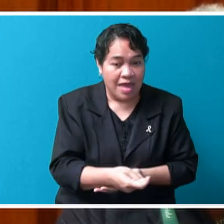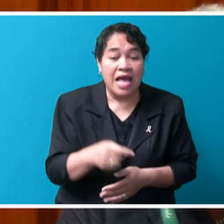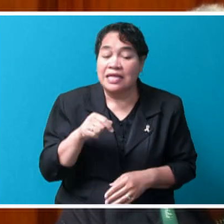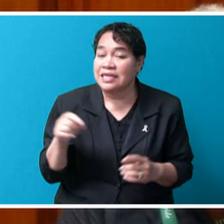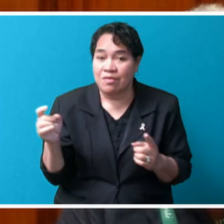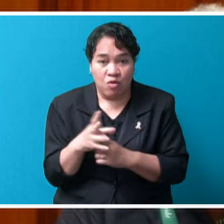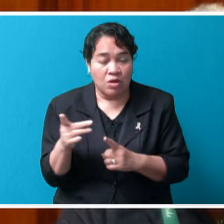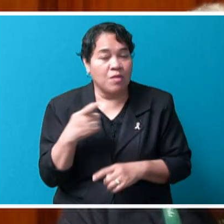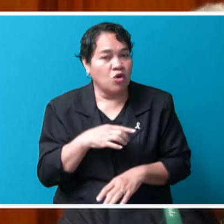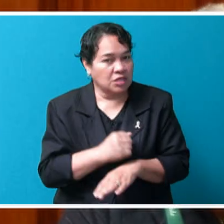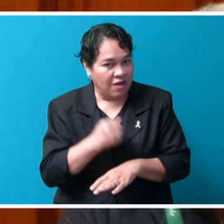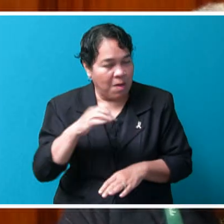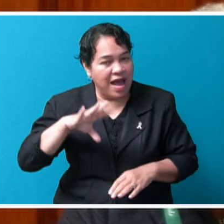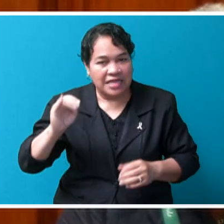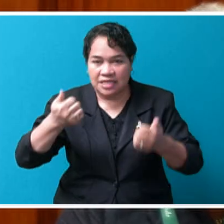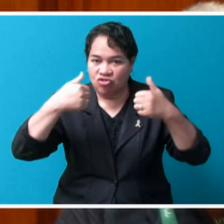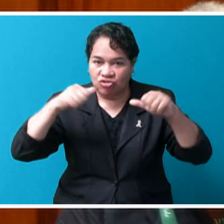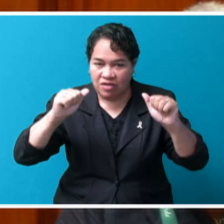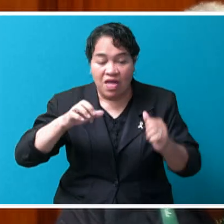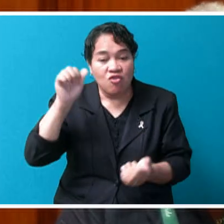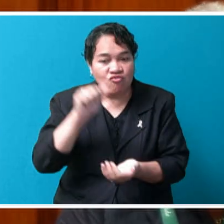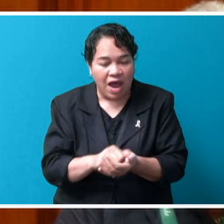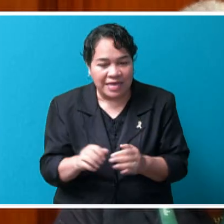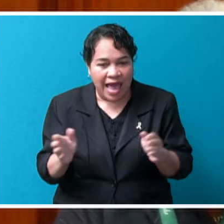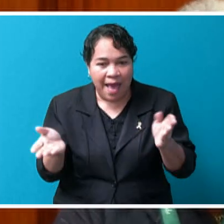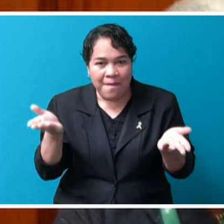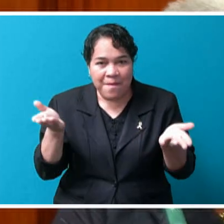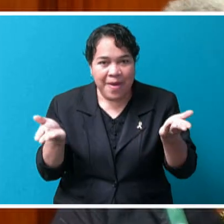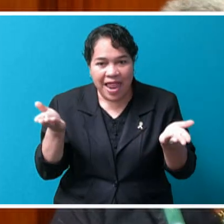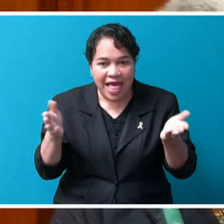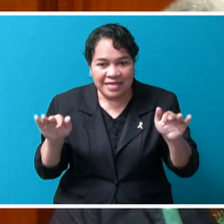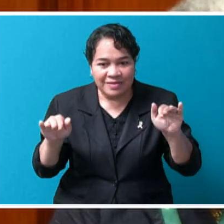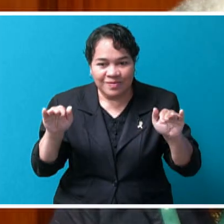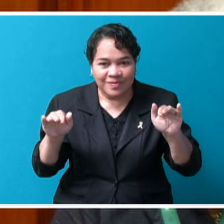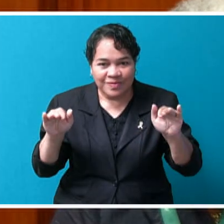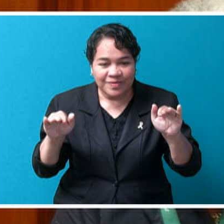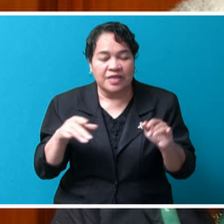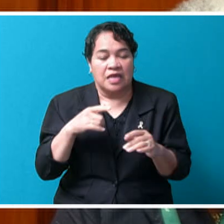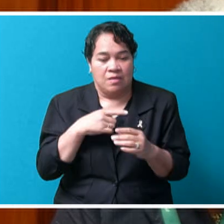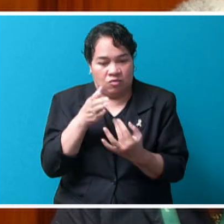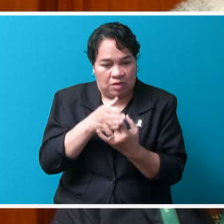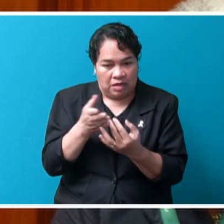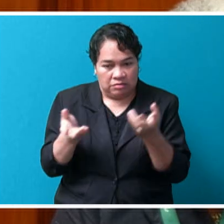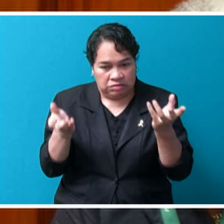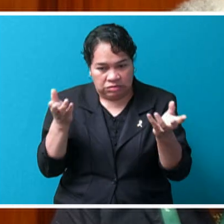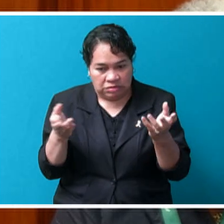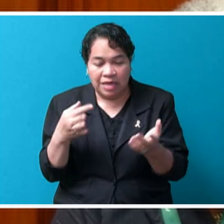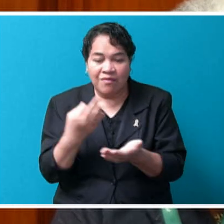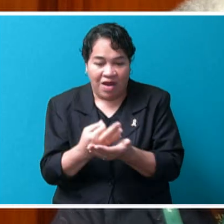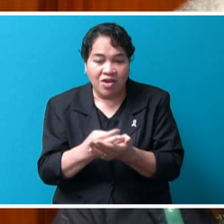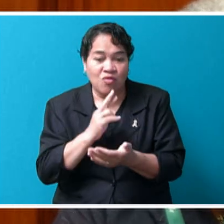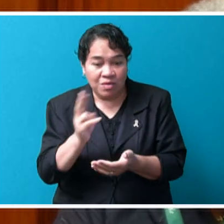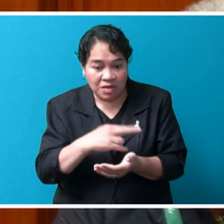governments must achieve the right balance between facilitating legitimate business refunds promptly